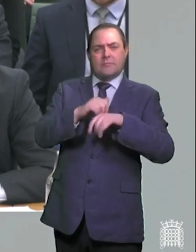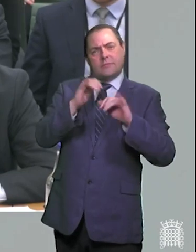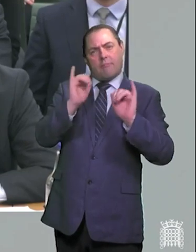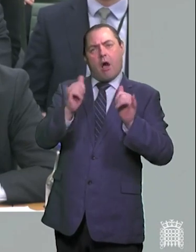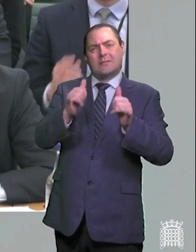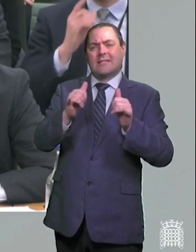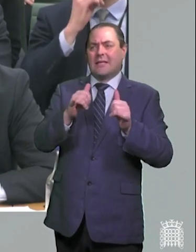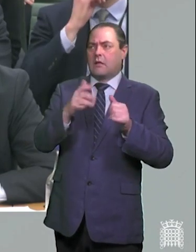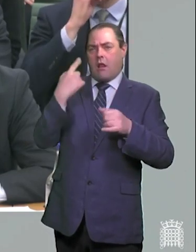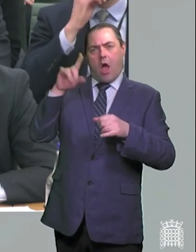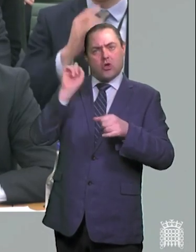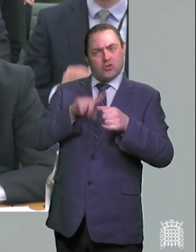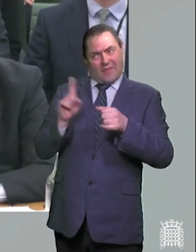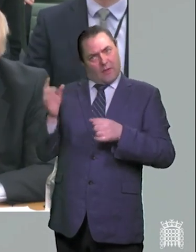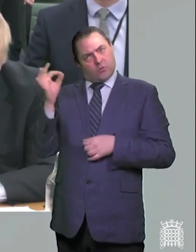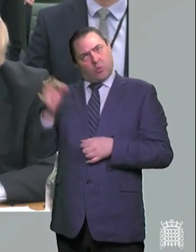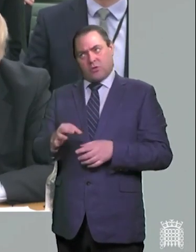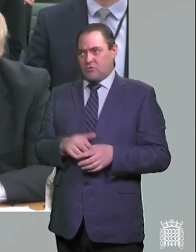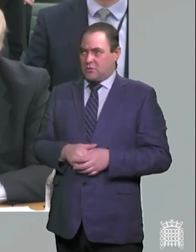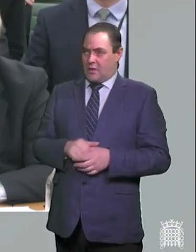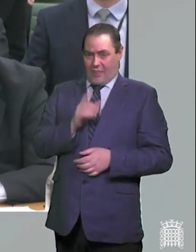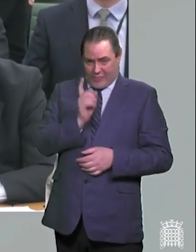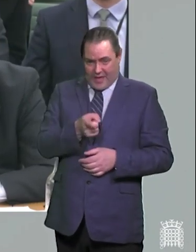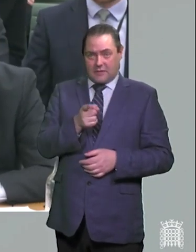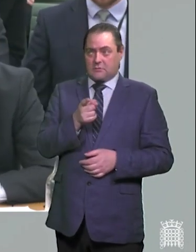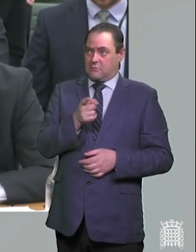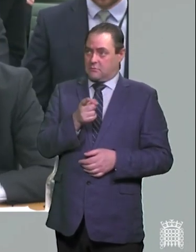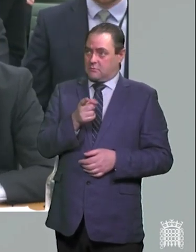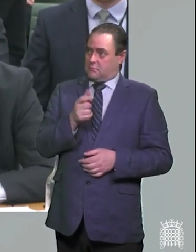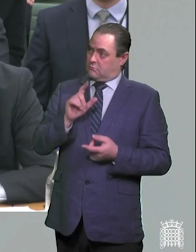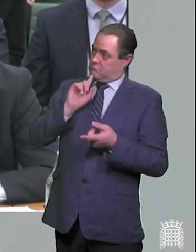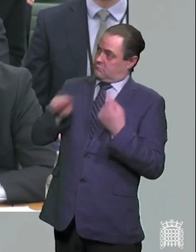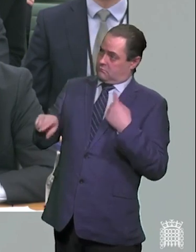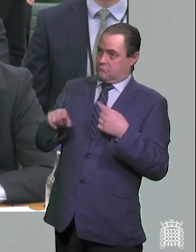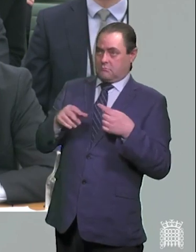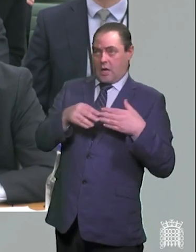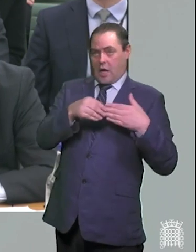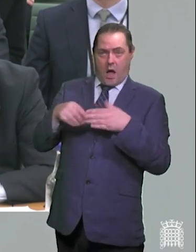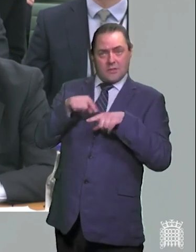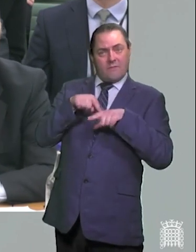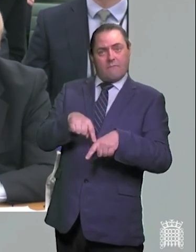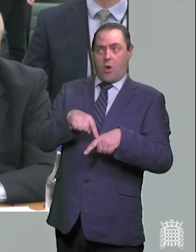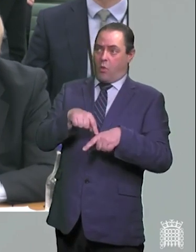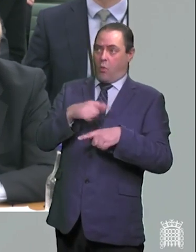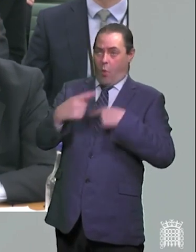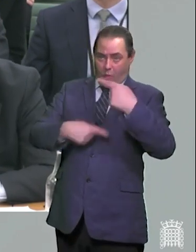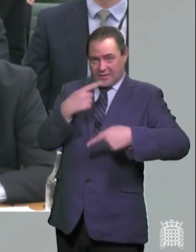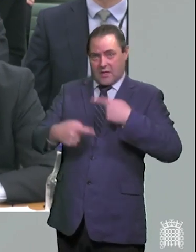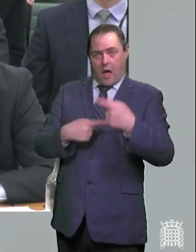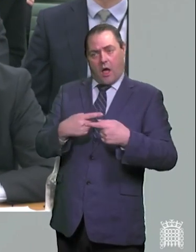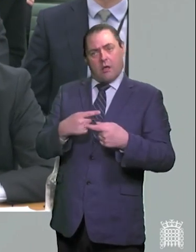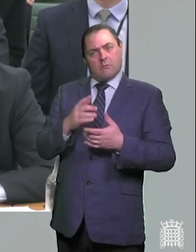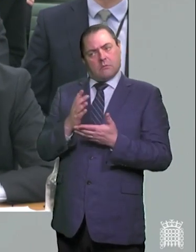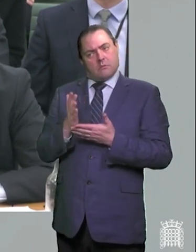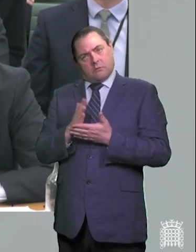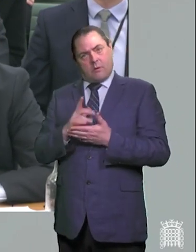Downing Street last year? That was the question. That was then, when I said that the guidance was followed completely at all times, that was then called into question